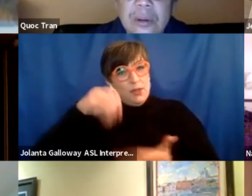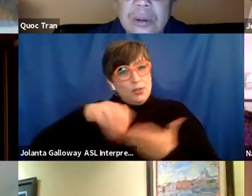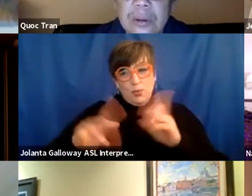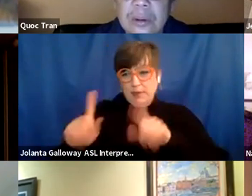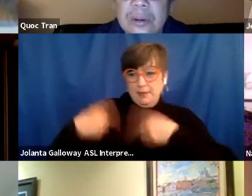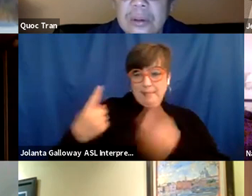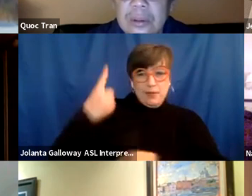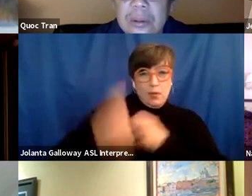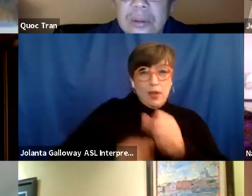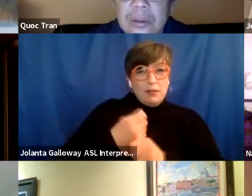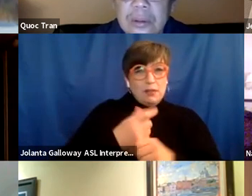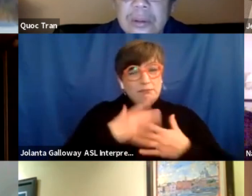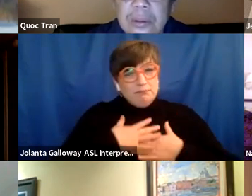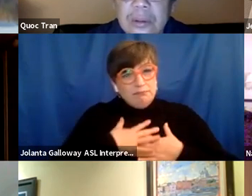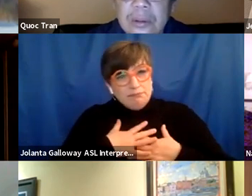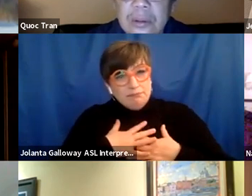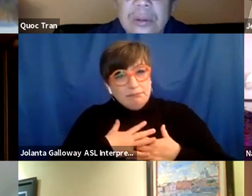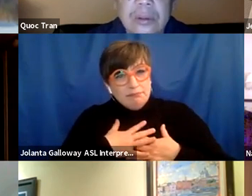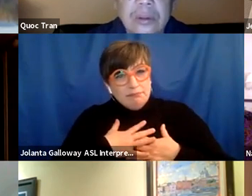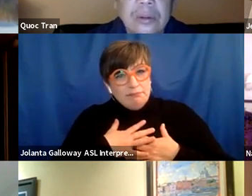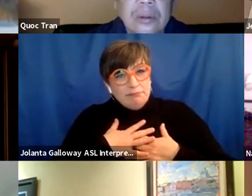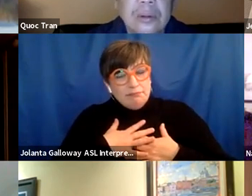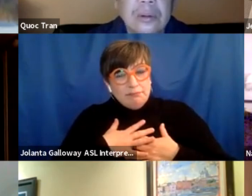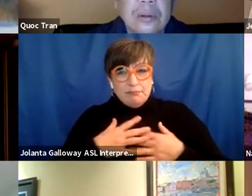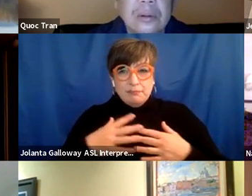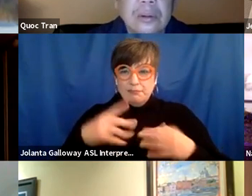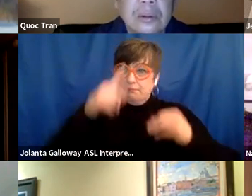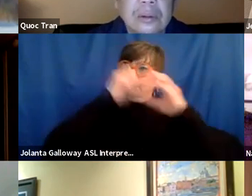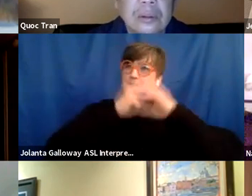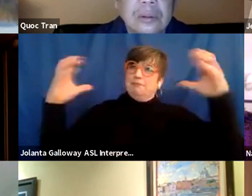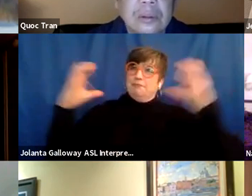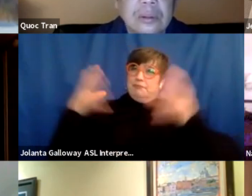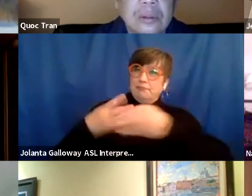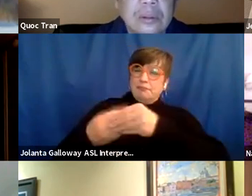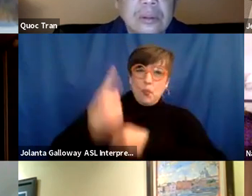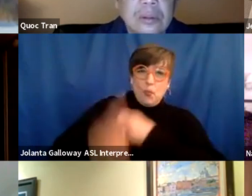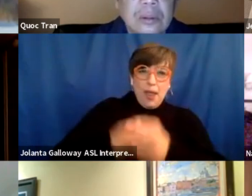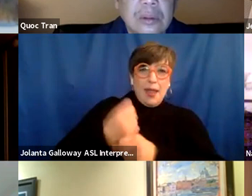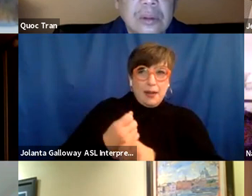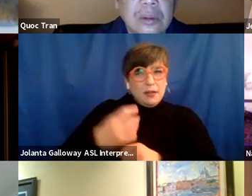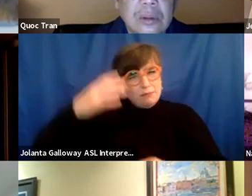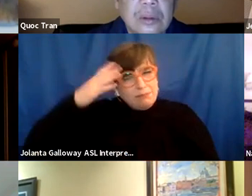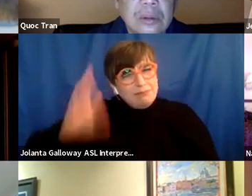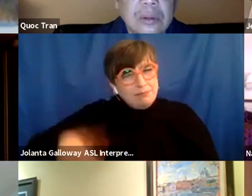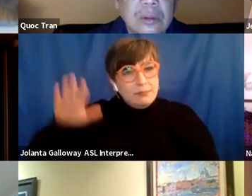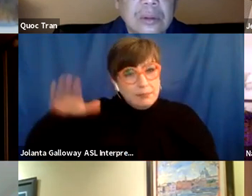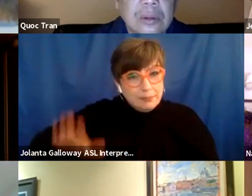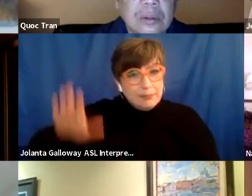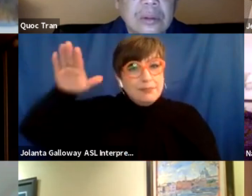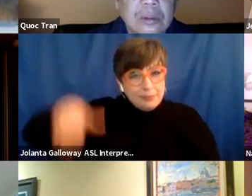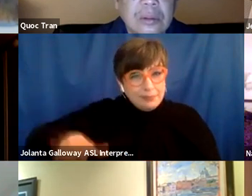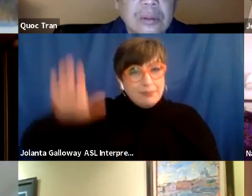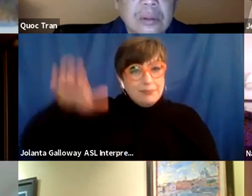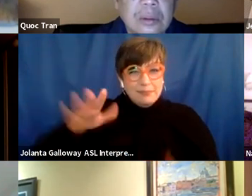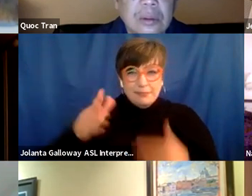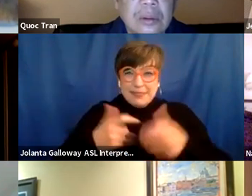year. It's remarkable to think about all we've been through this year. And although it's been bumpy at times, every single person